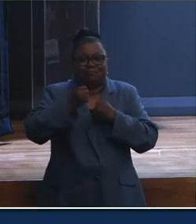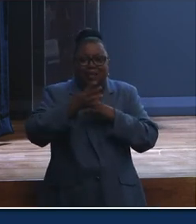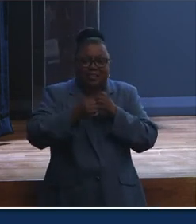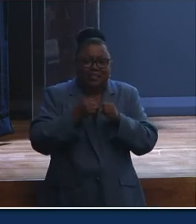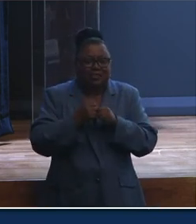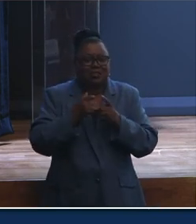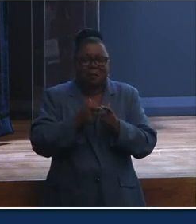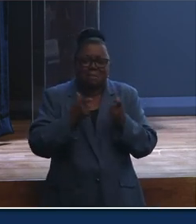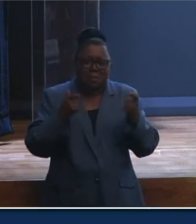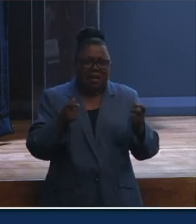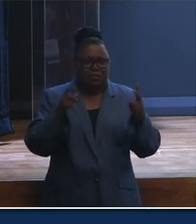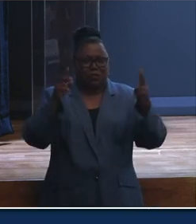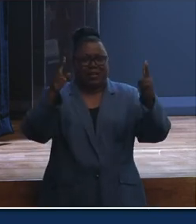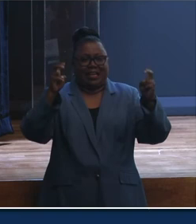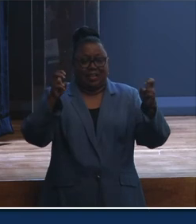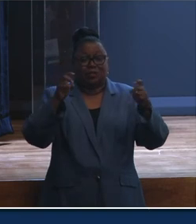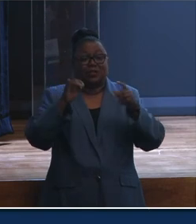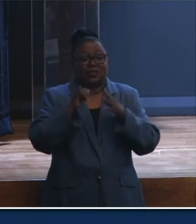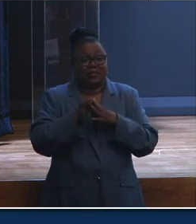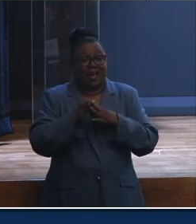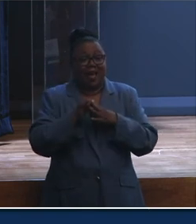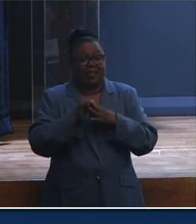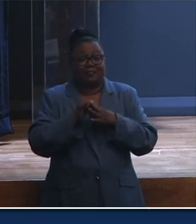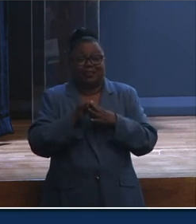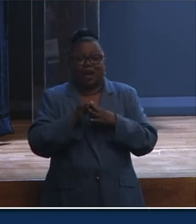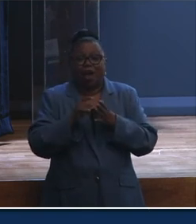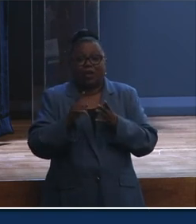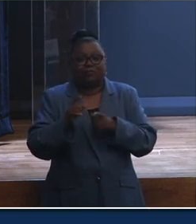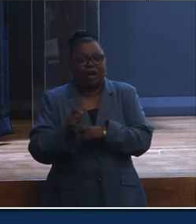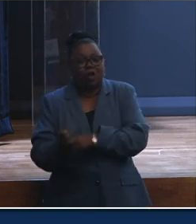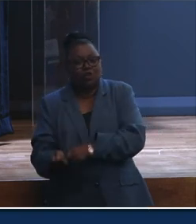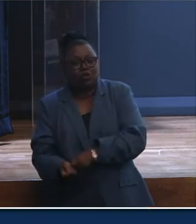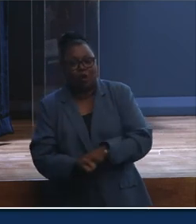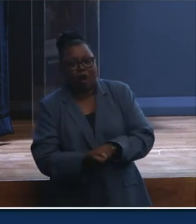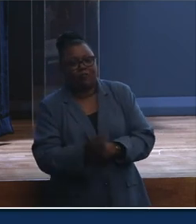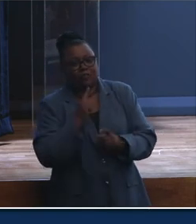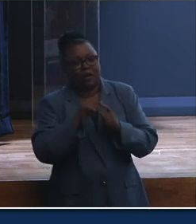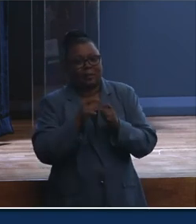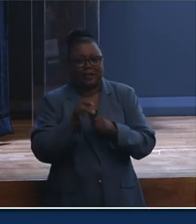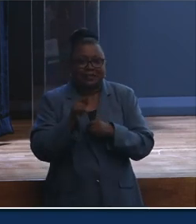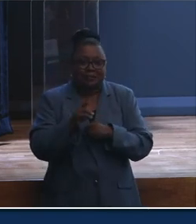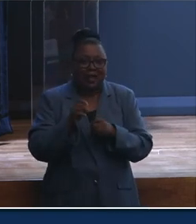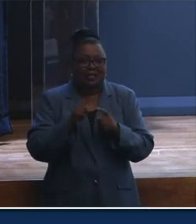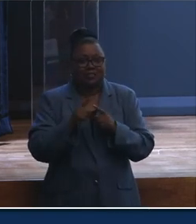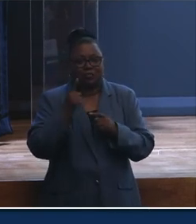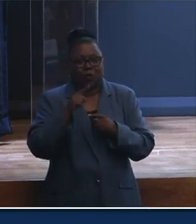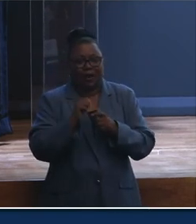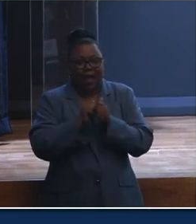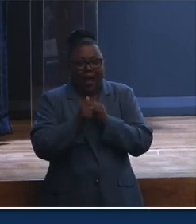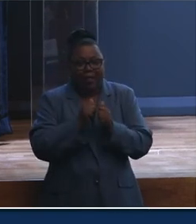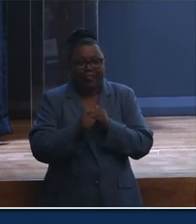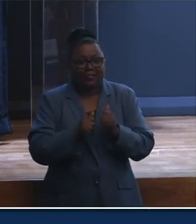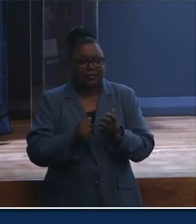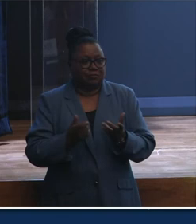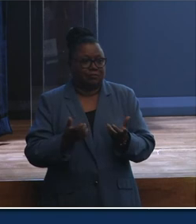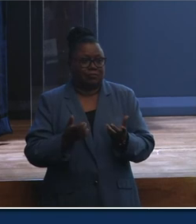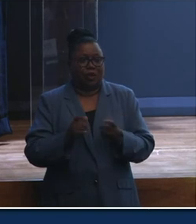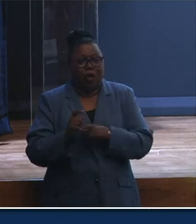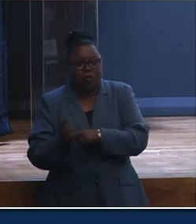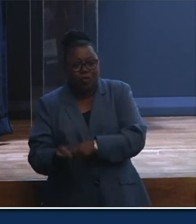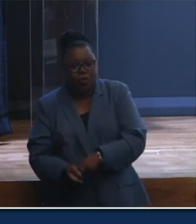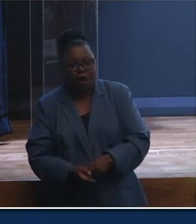these major issues is that, well, golf, for example, you talked about spaces for athletes.